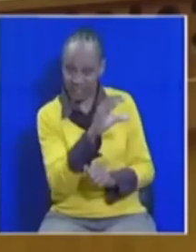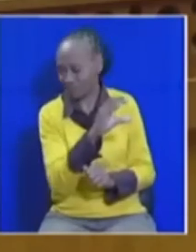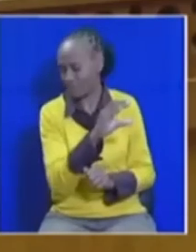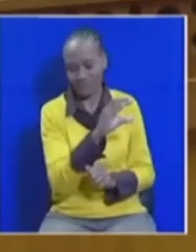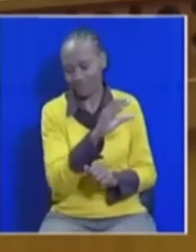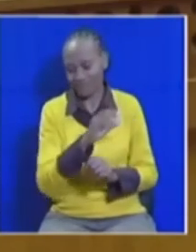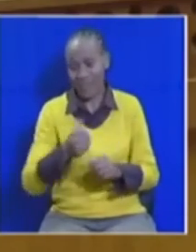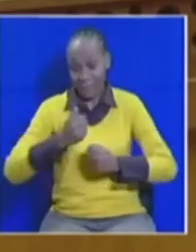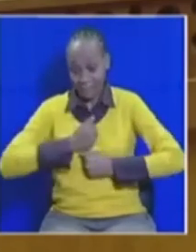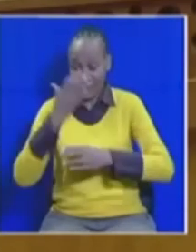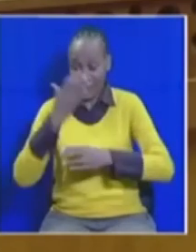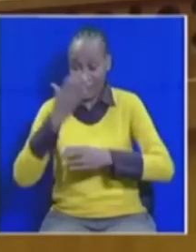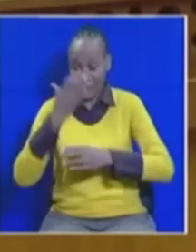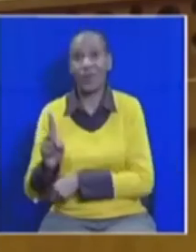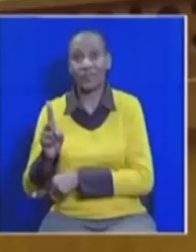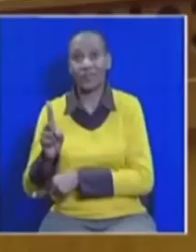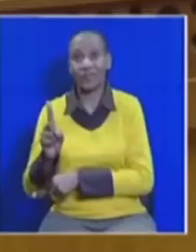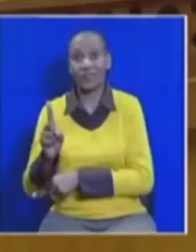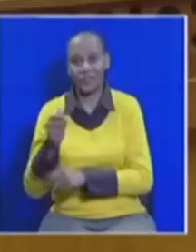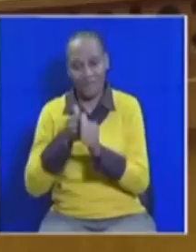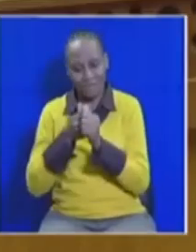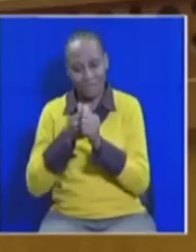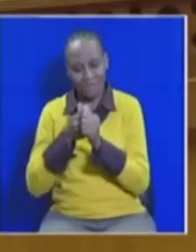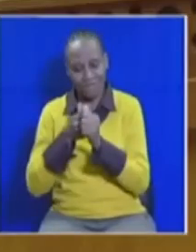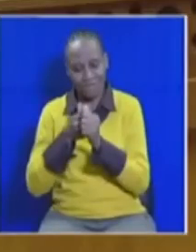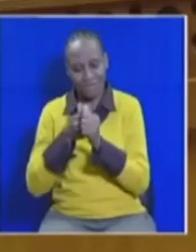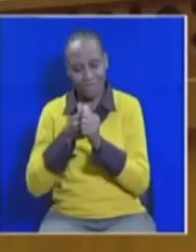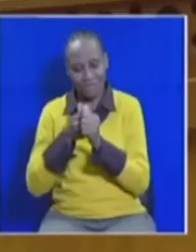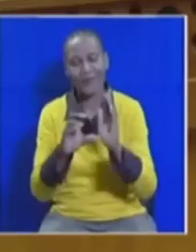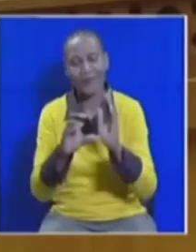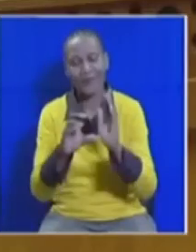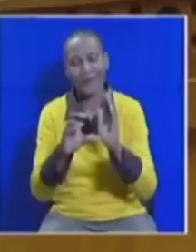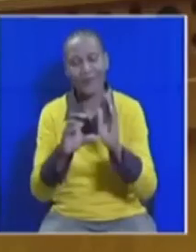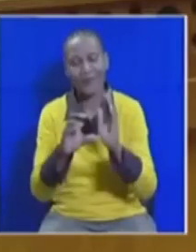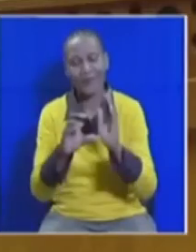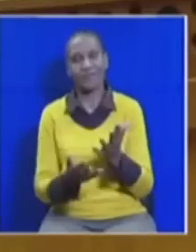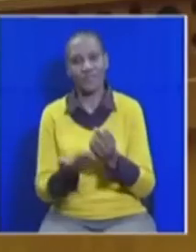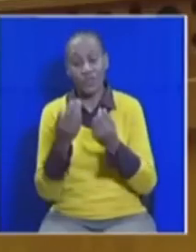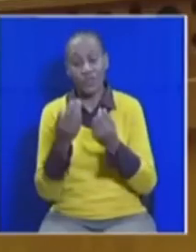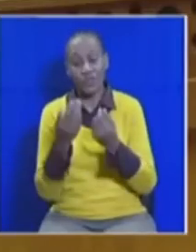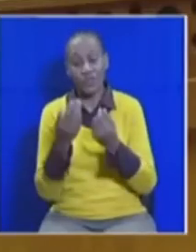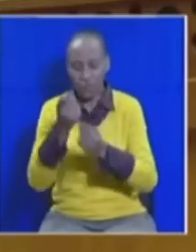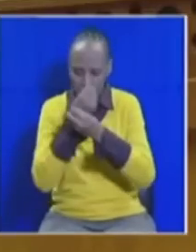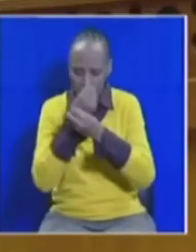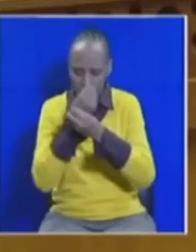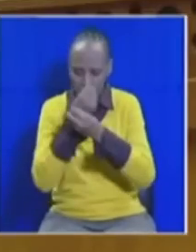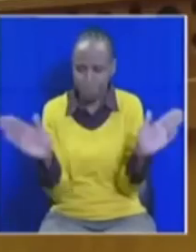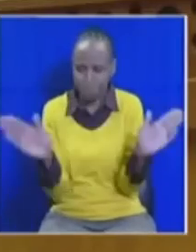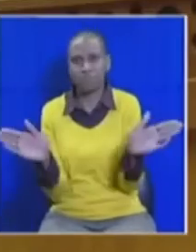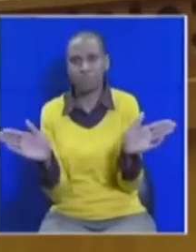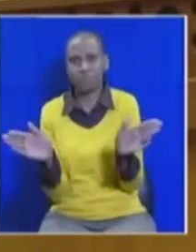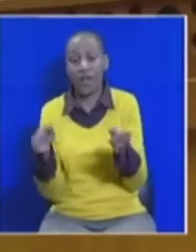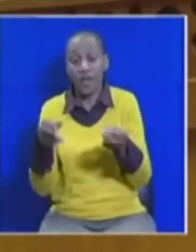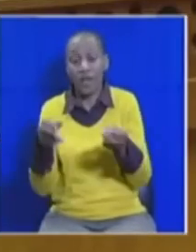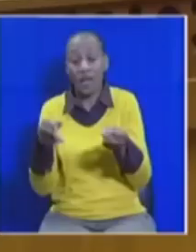Our job is to uphold the Constitution, to expose the truth, and to offer a clear